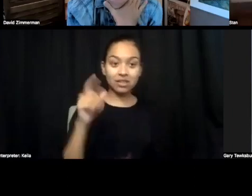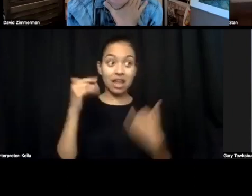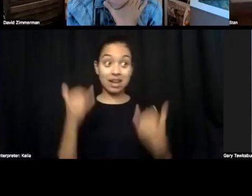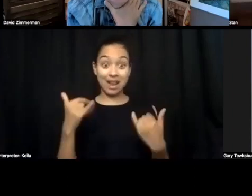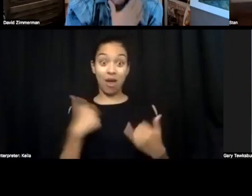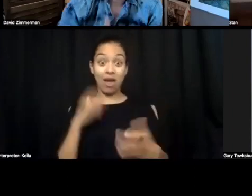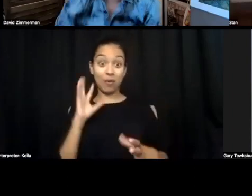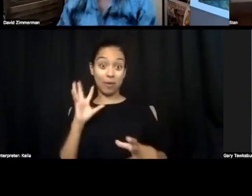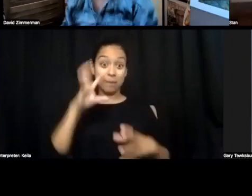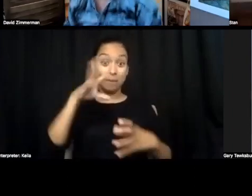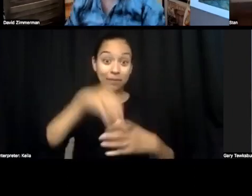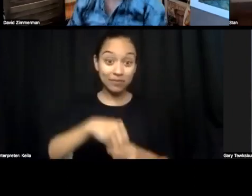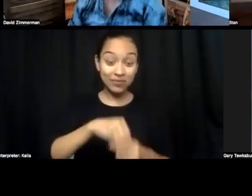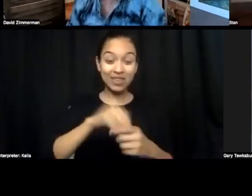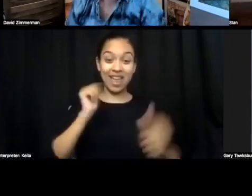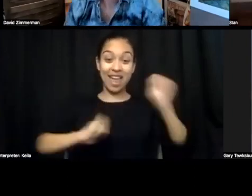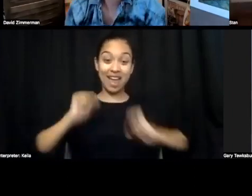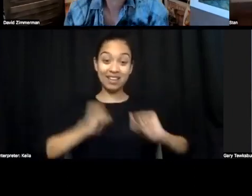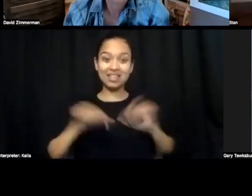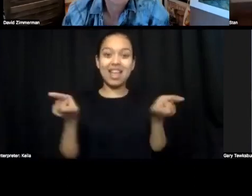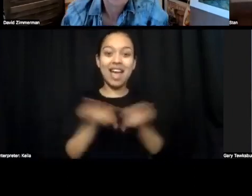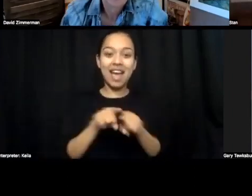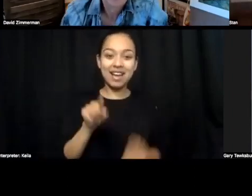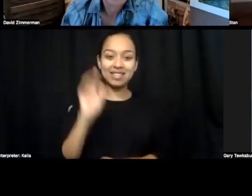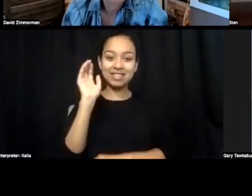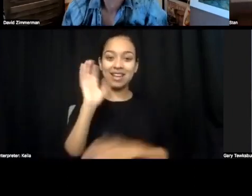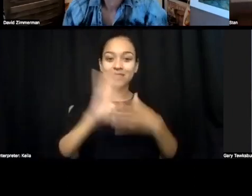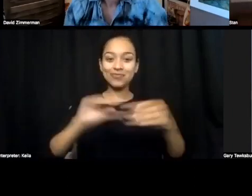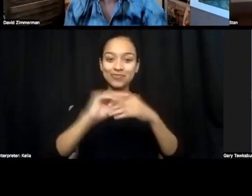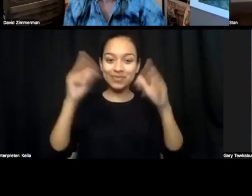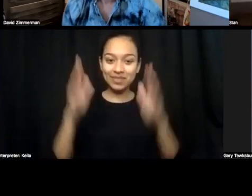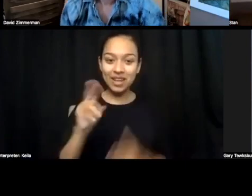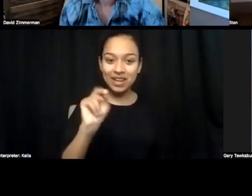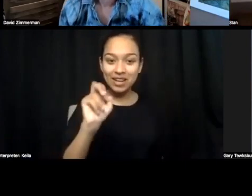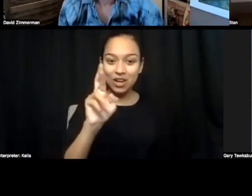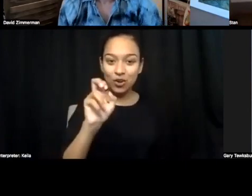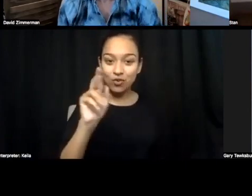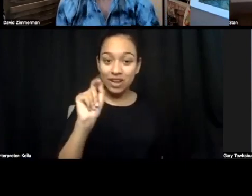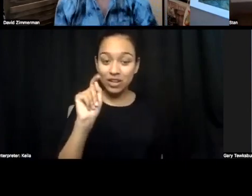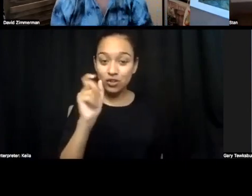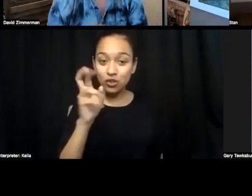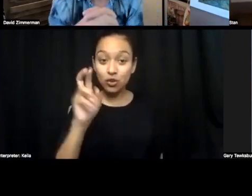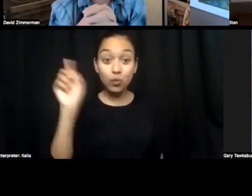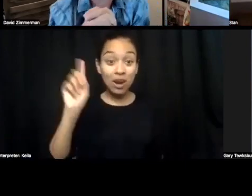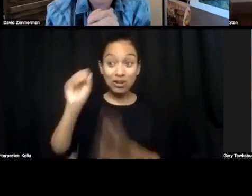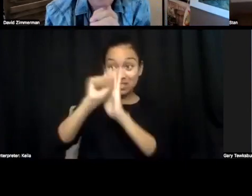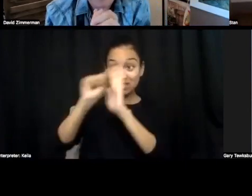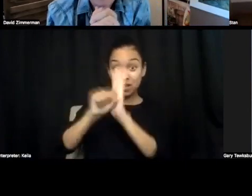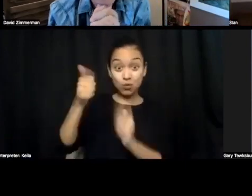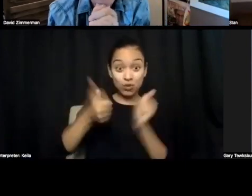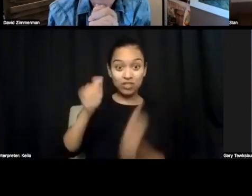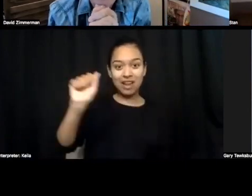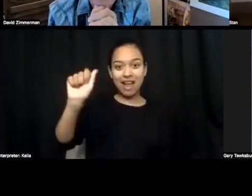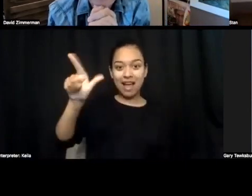narrator character. Oh, wow. We're about to go do it in Alabama, of all places. there was a university that was supposed to